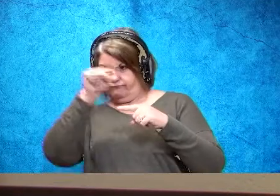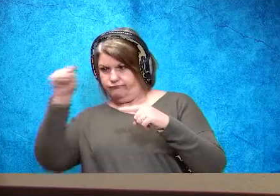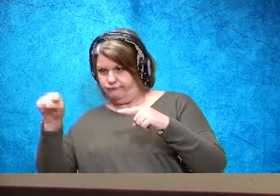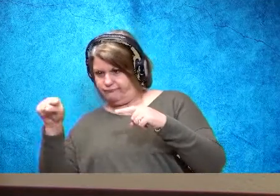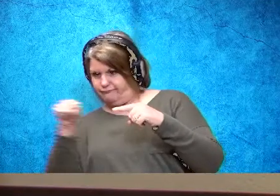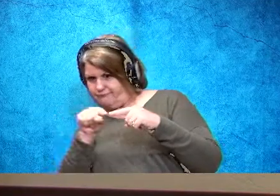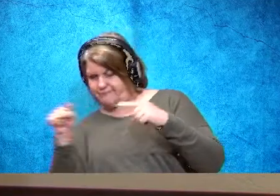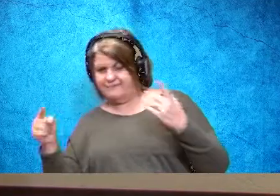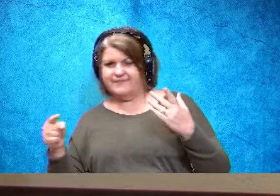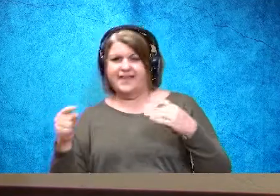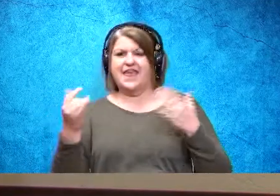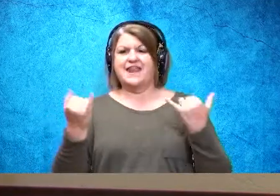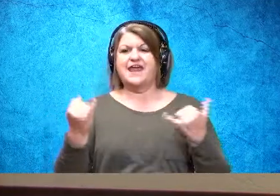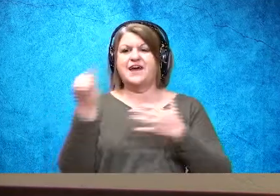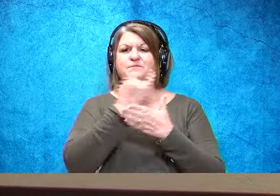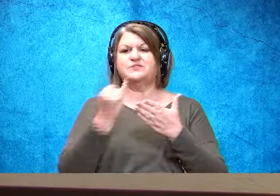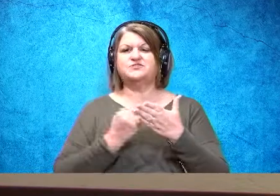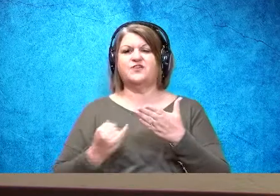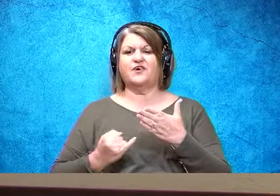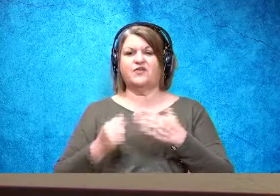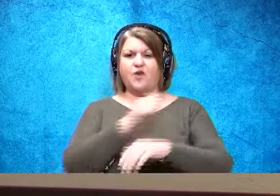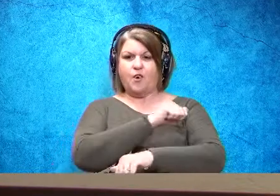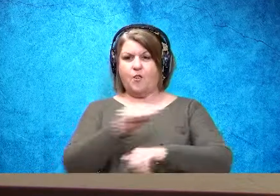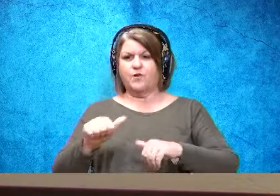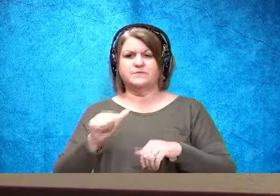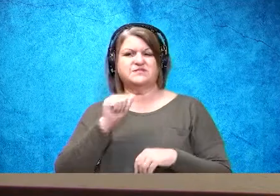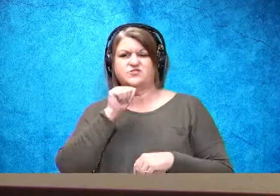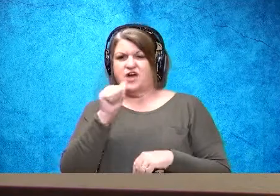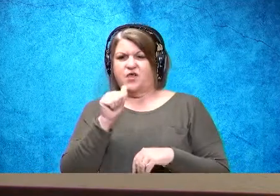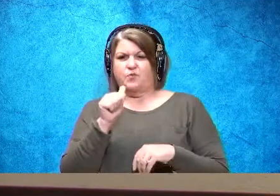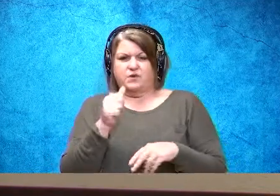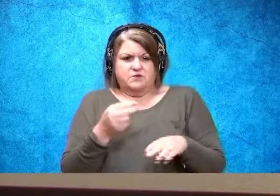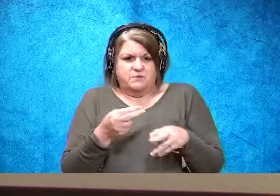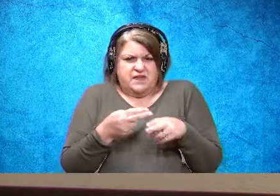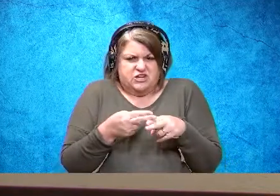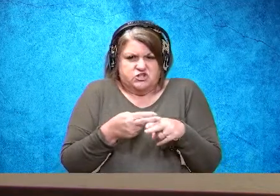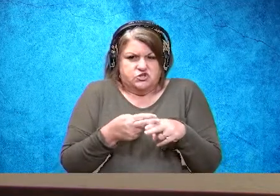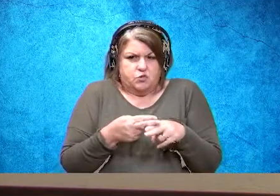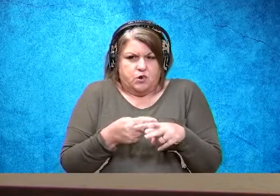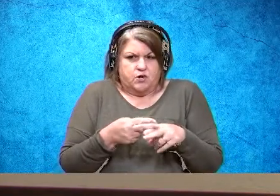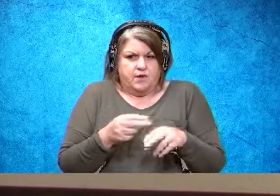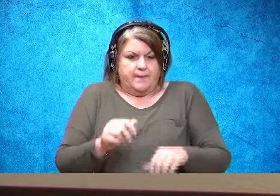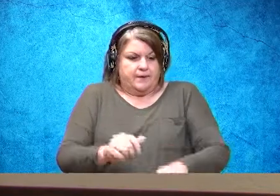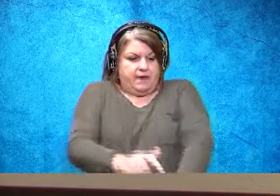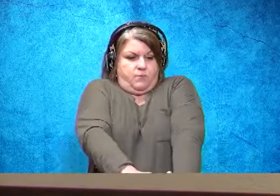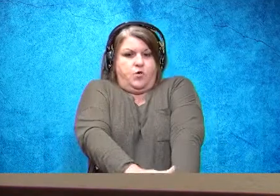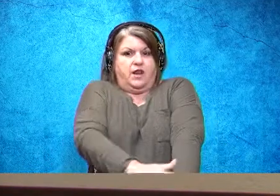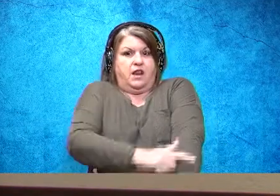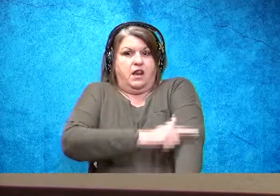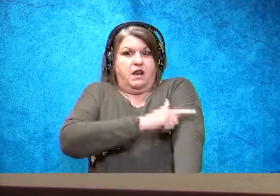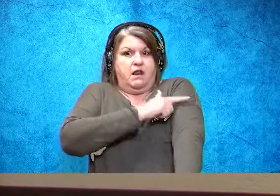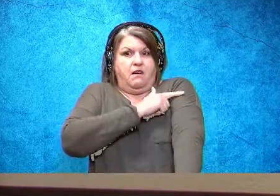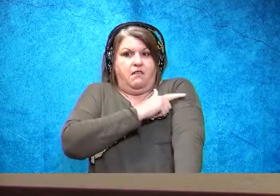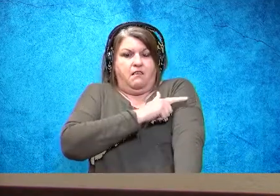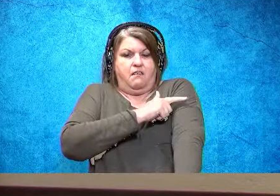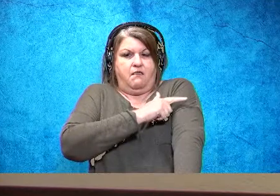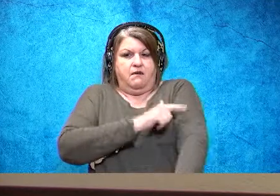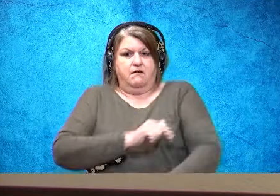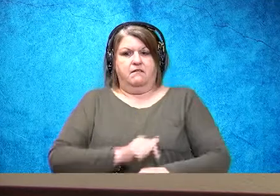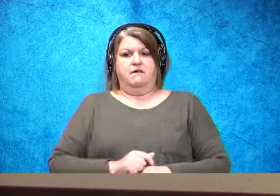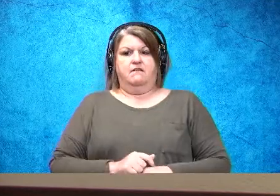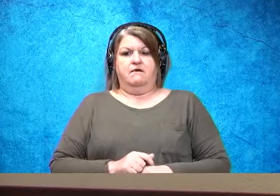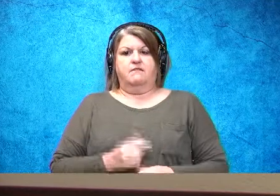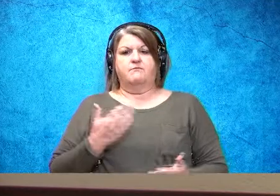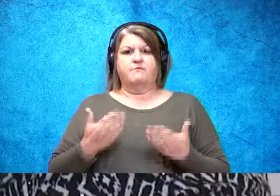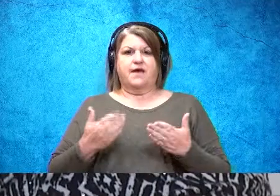Now we're going to draw his arms, and we don't want them to be too short. So make them really long, and they're going to come almost down to the bottom of